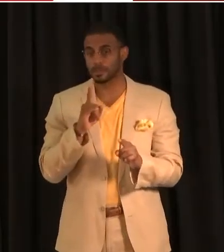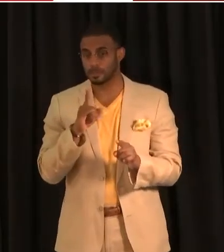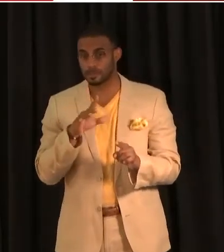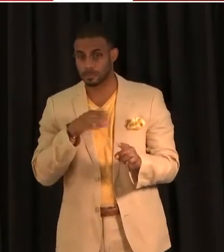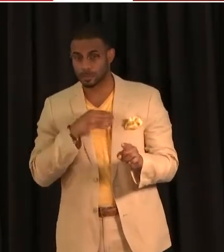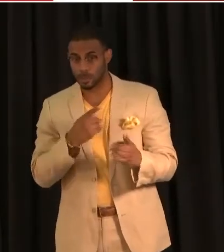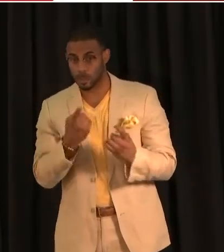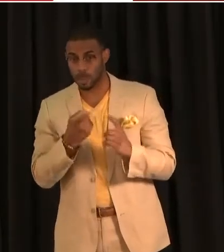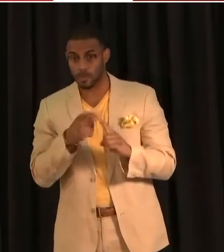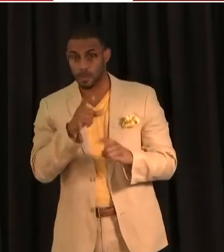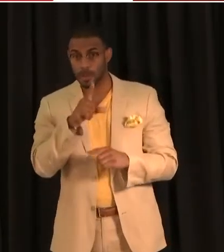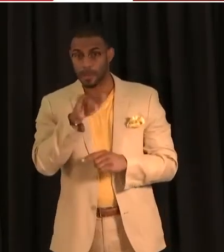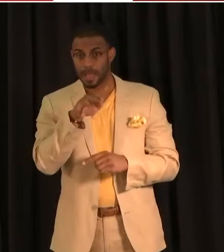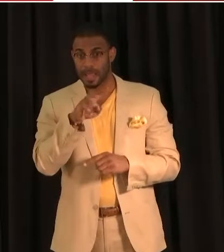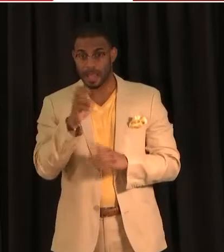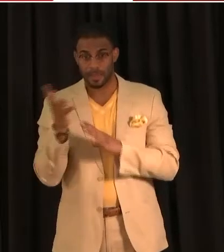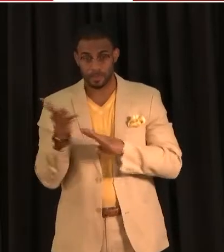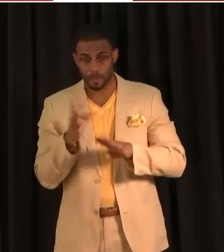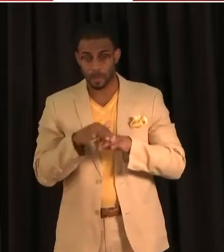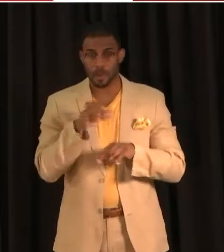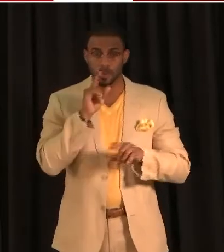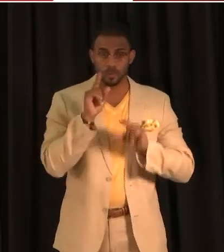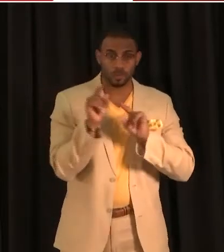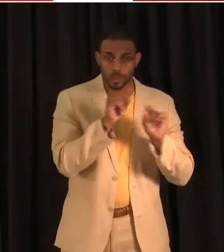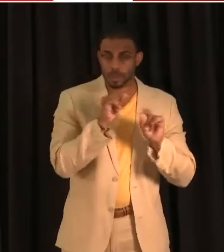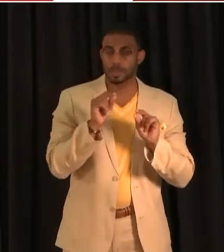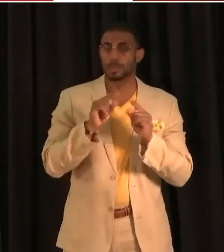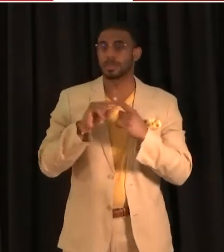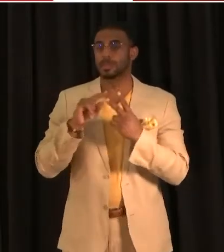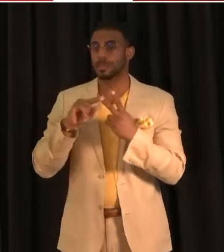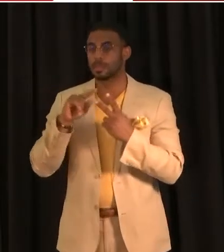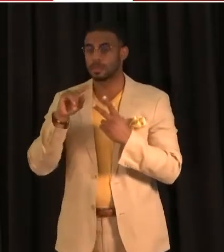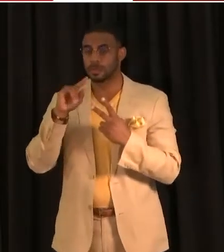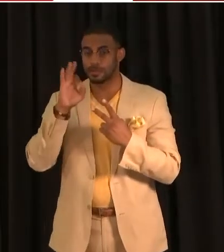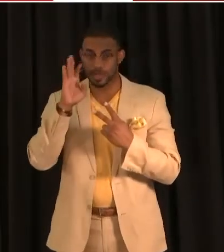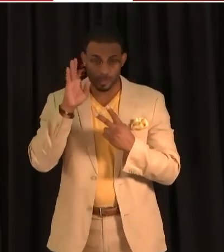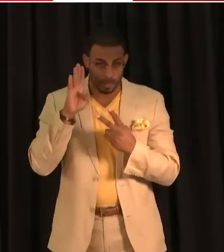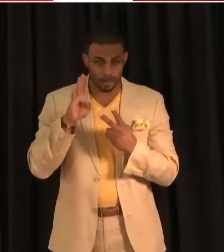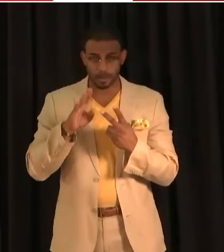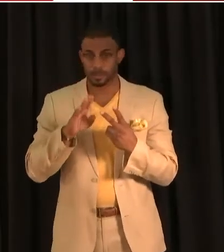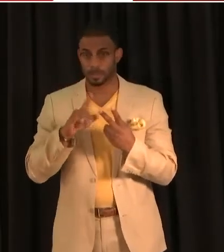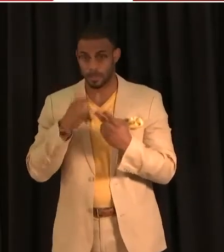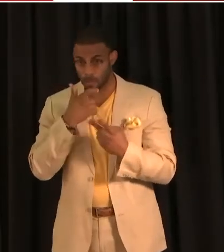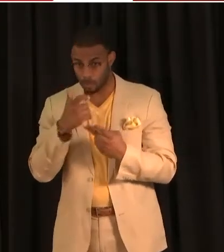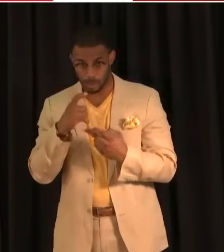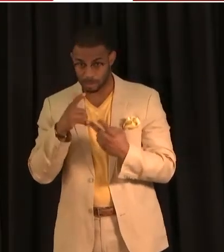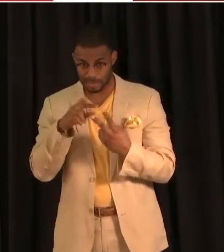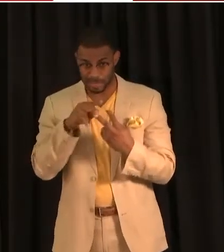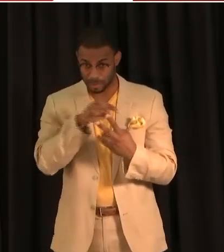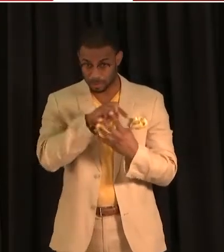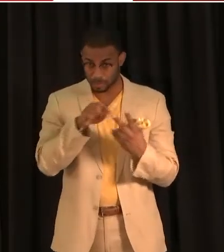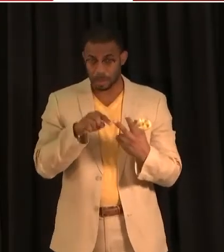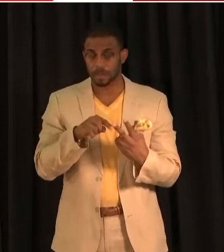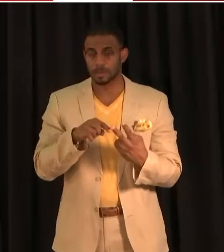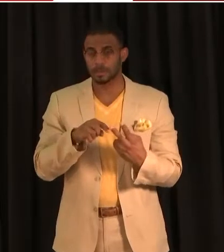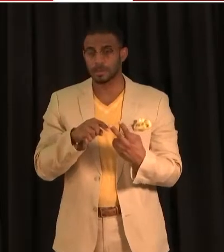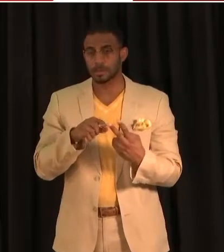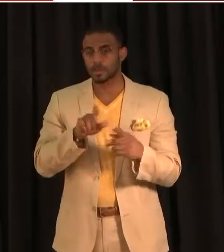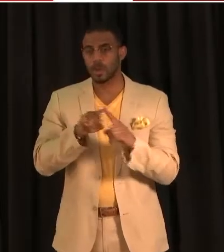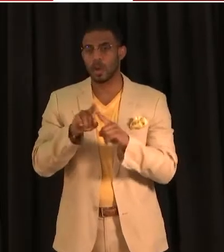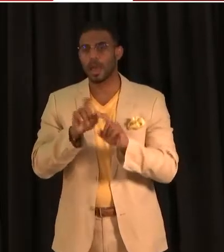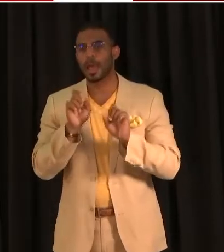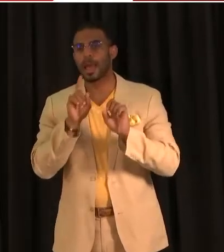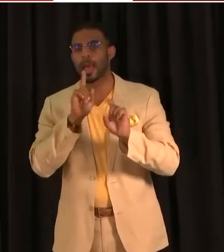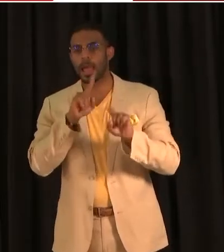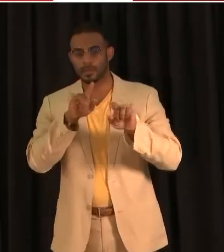be taking questions from the live streams on Twitter and Facebook. So if you're watching on either of those platforms, you